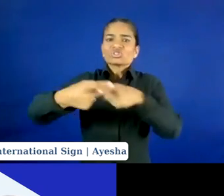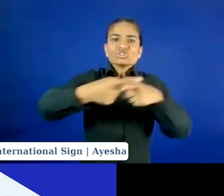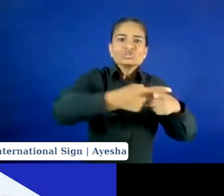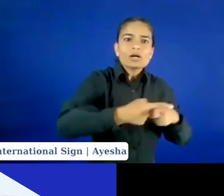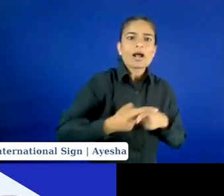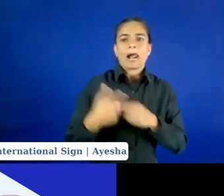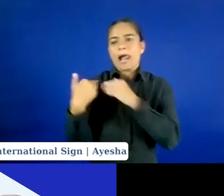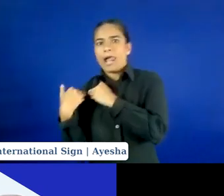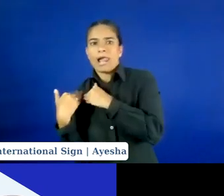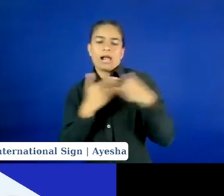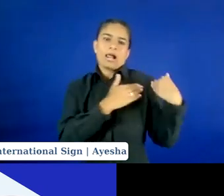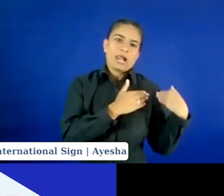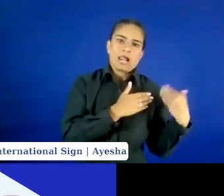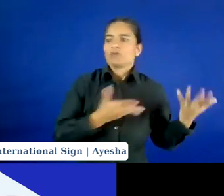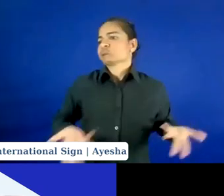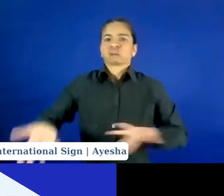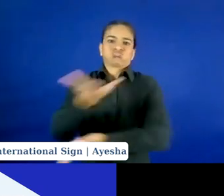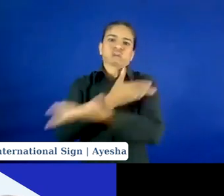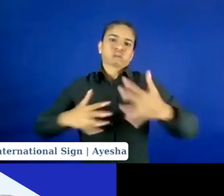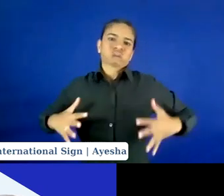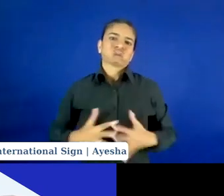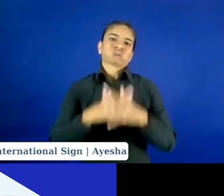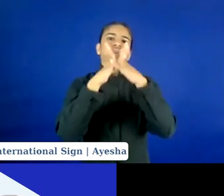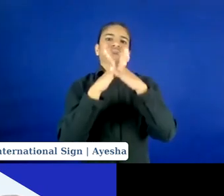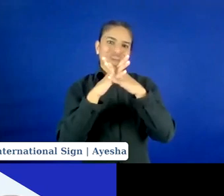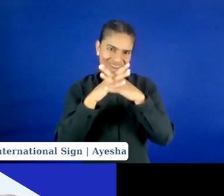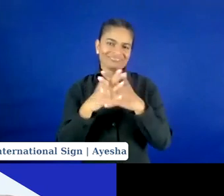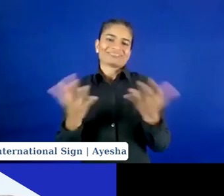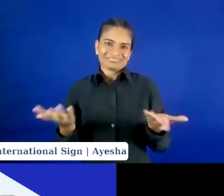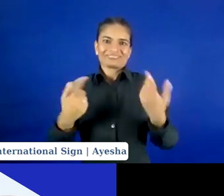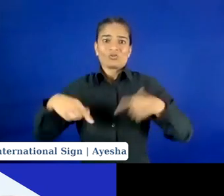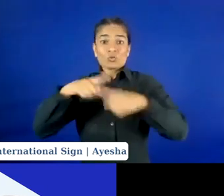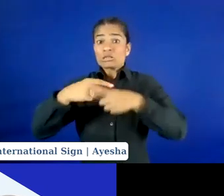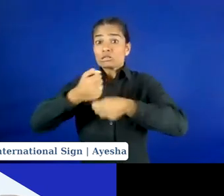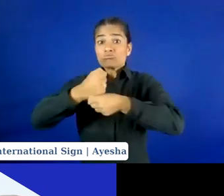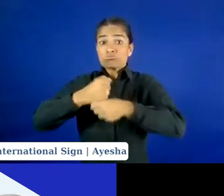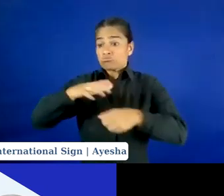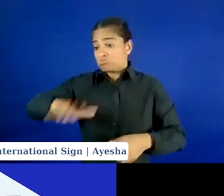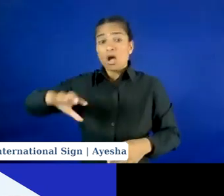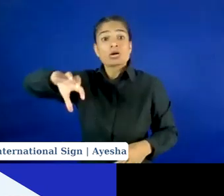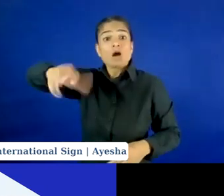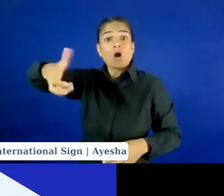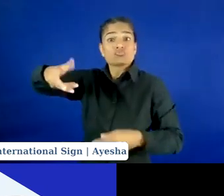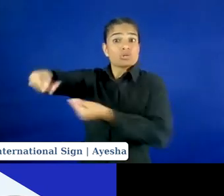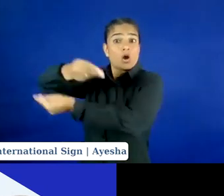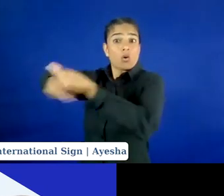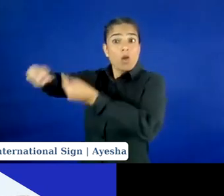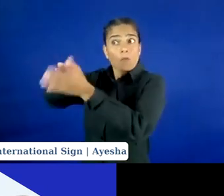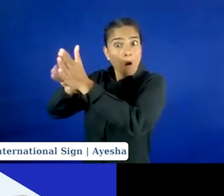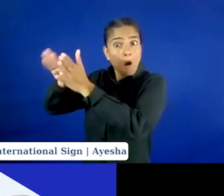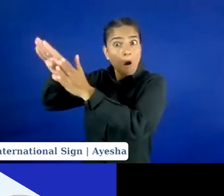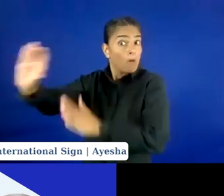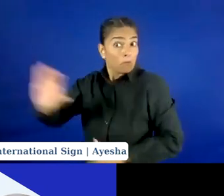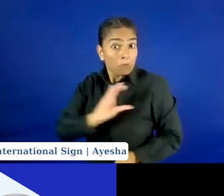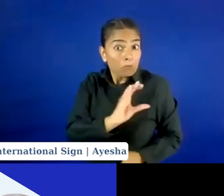abundance that has been generated from the country's economic progress. So I think this is really